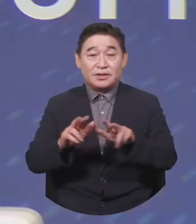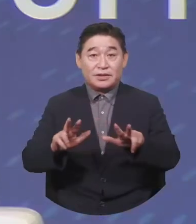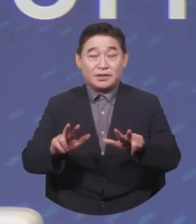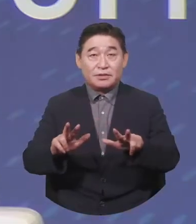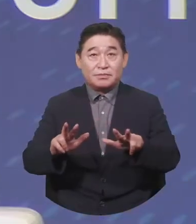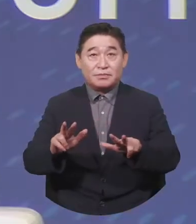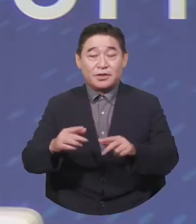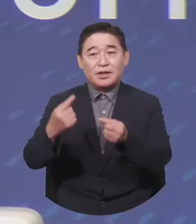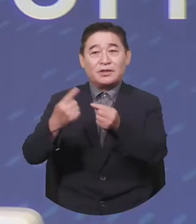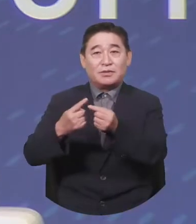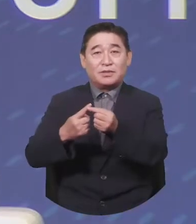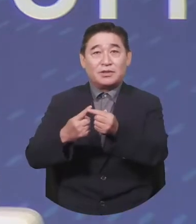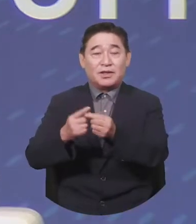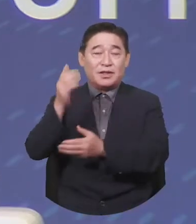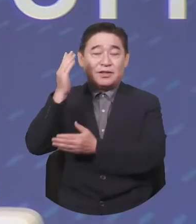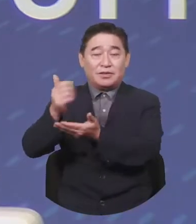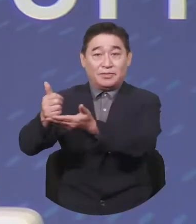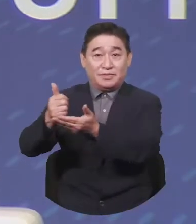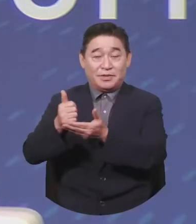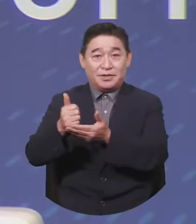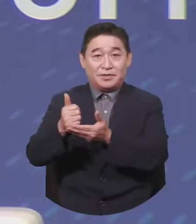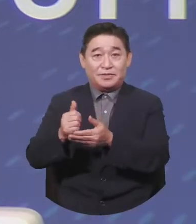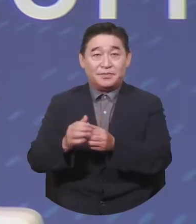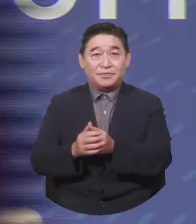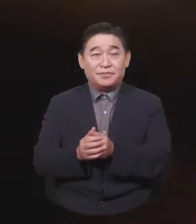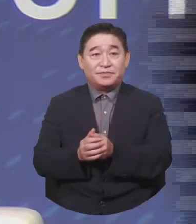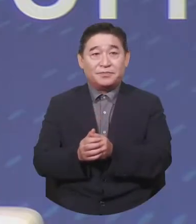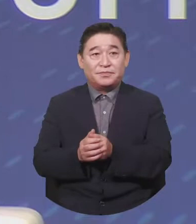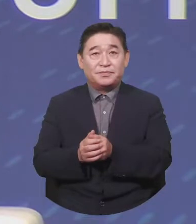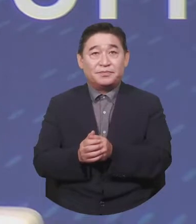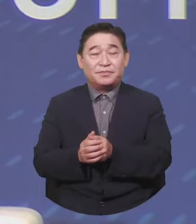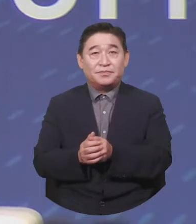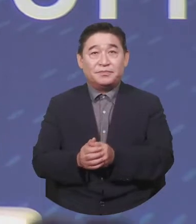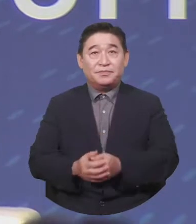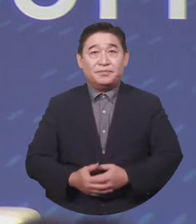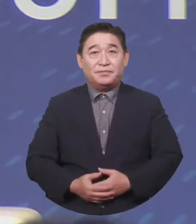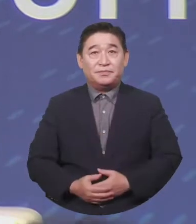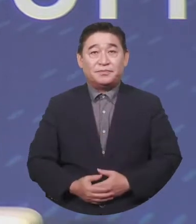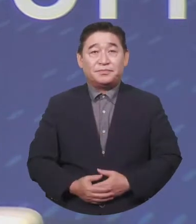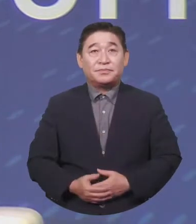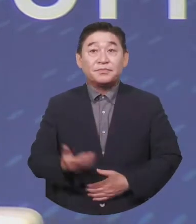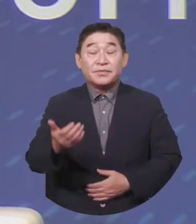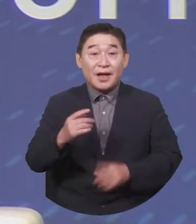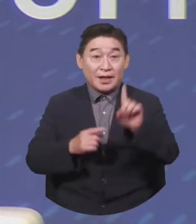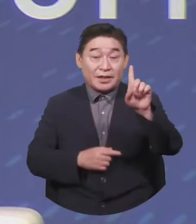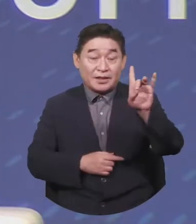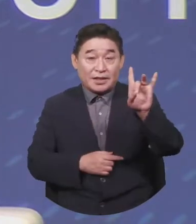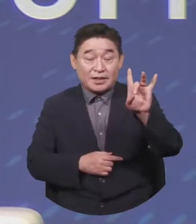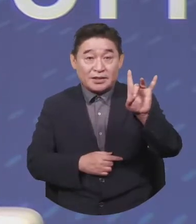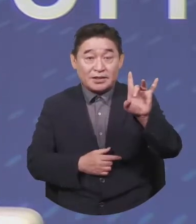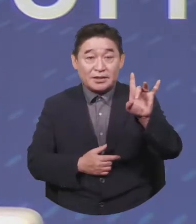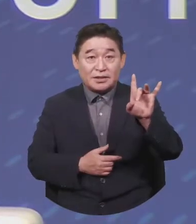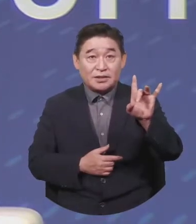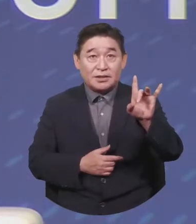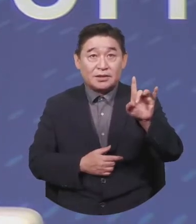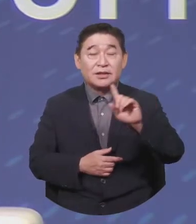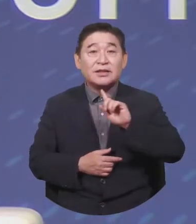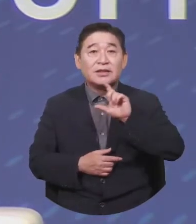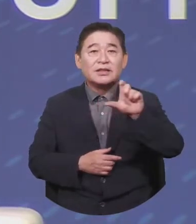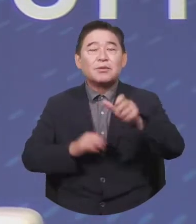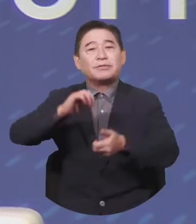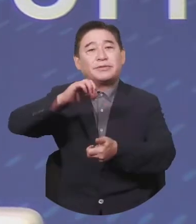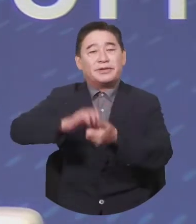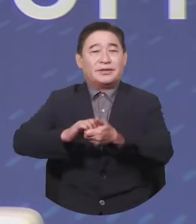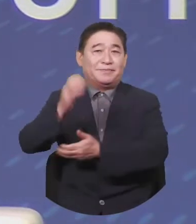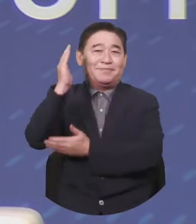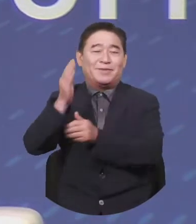speaker, Stefan. But one thing, like I'm going to give the 15 minutes to each speaker, and then each